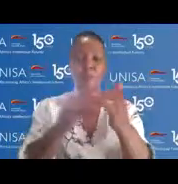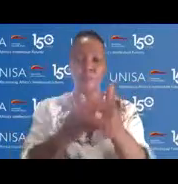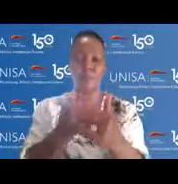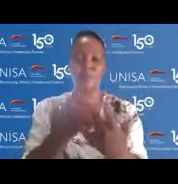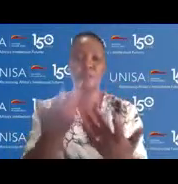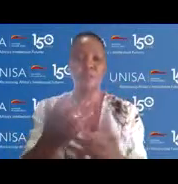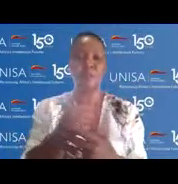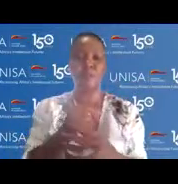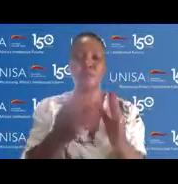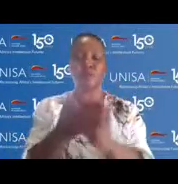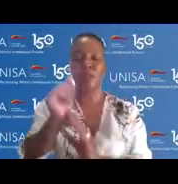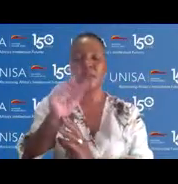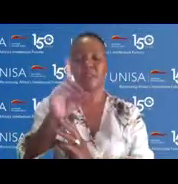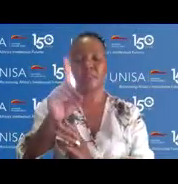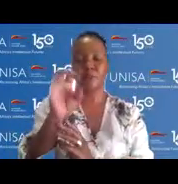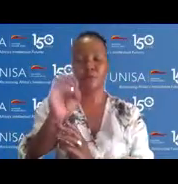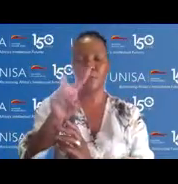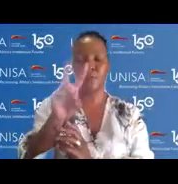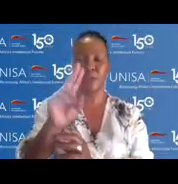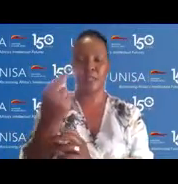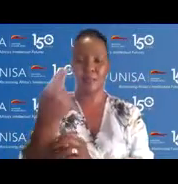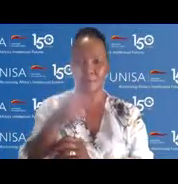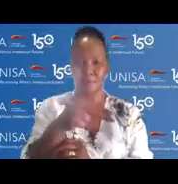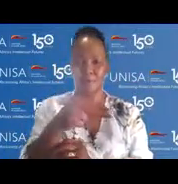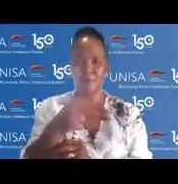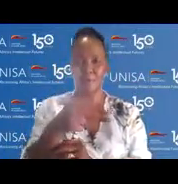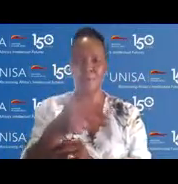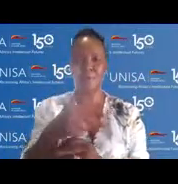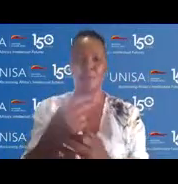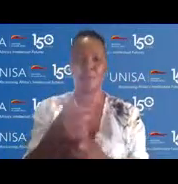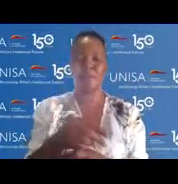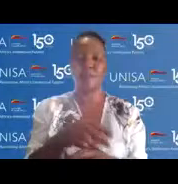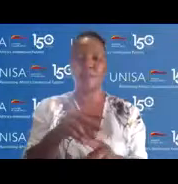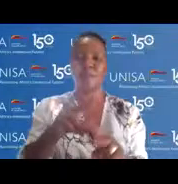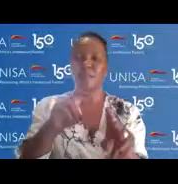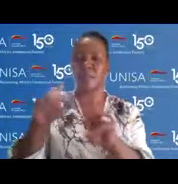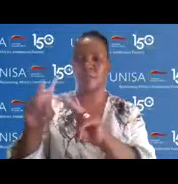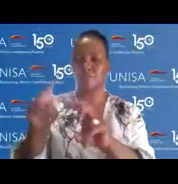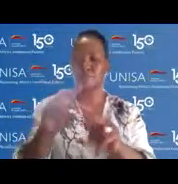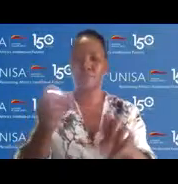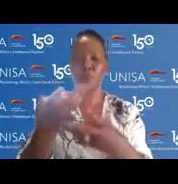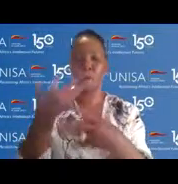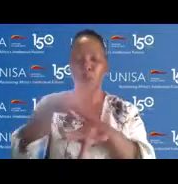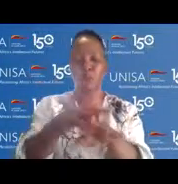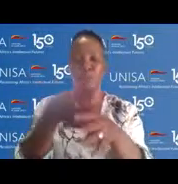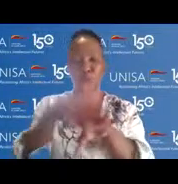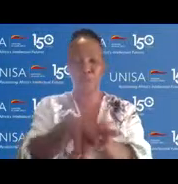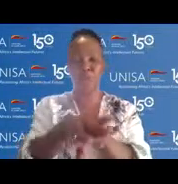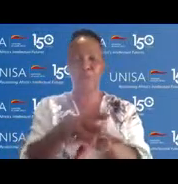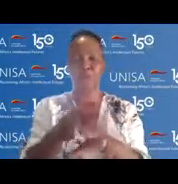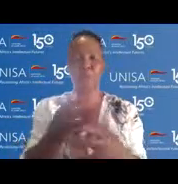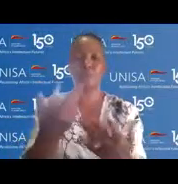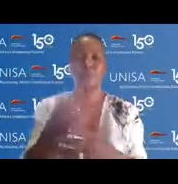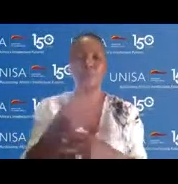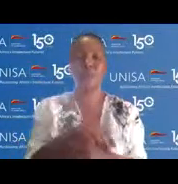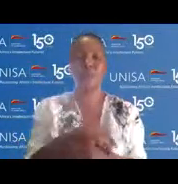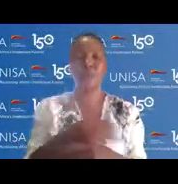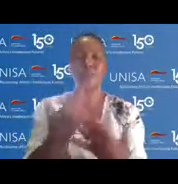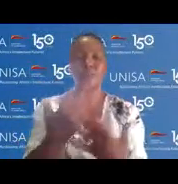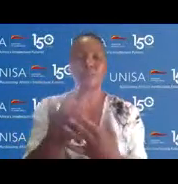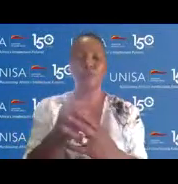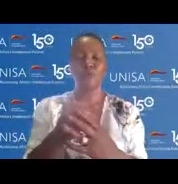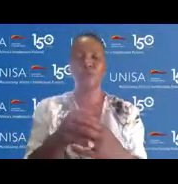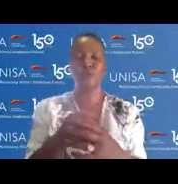ADOVH. You can just search it in your browser, and it should be the top one, UNISA